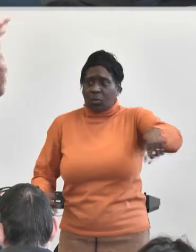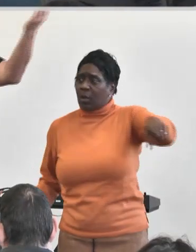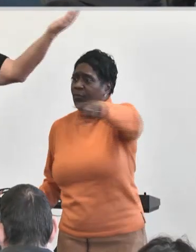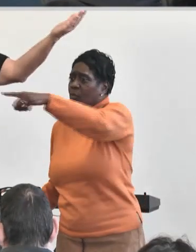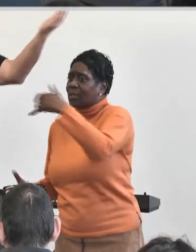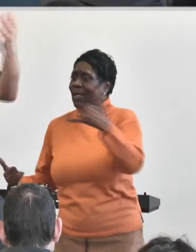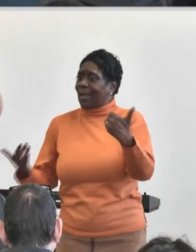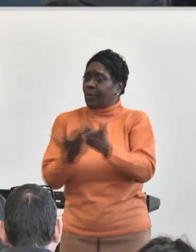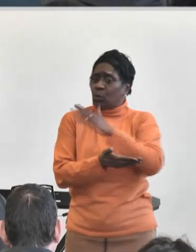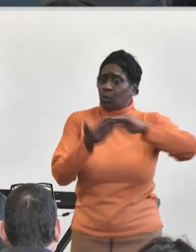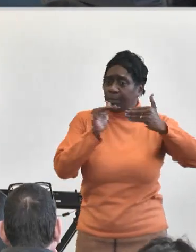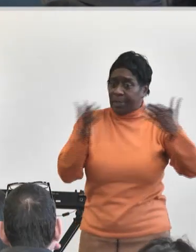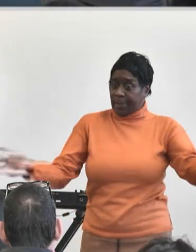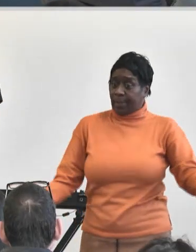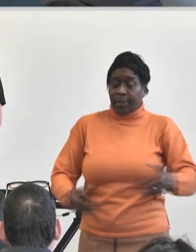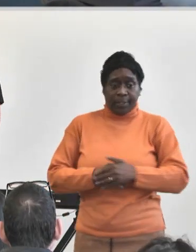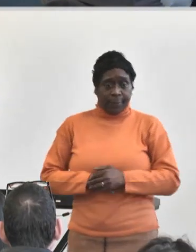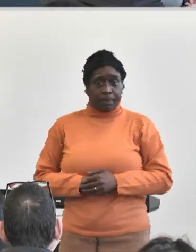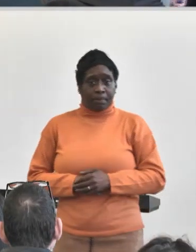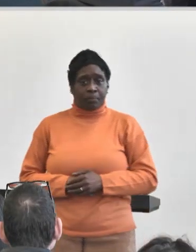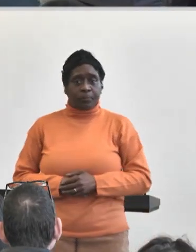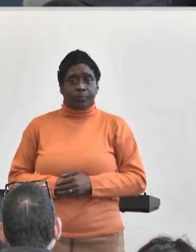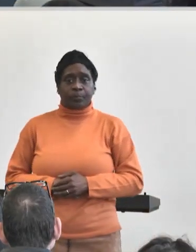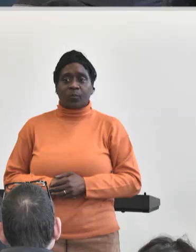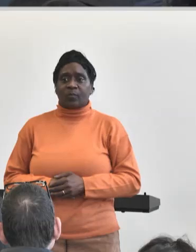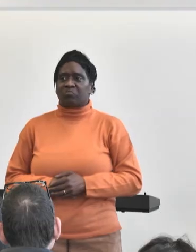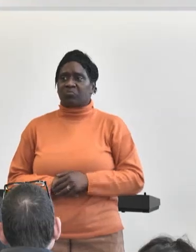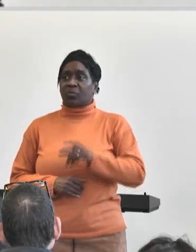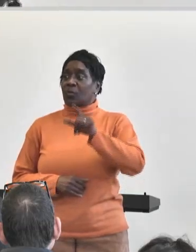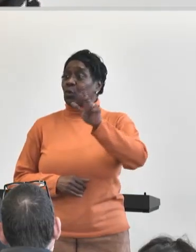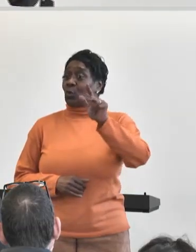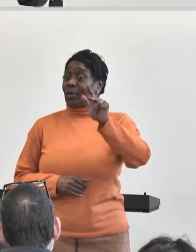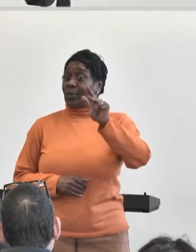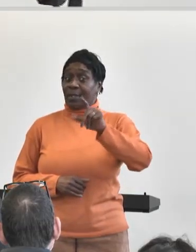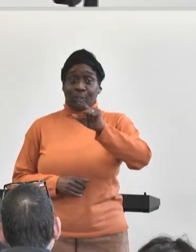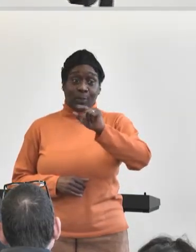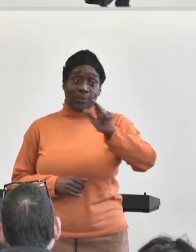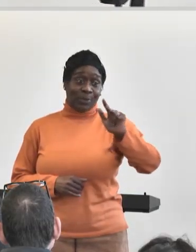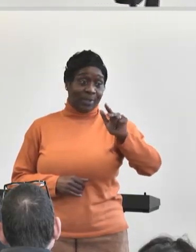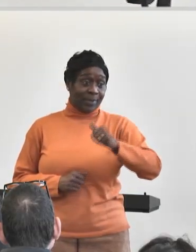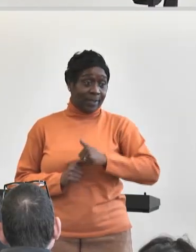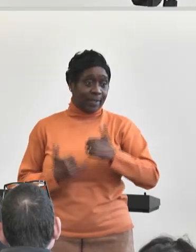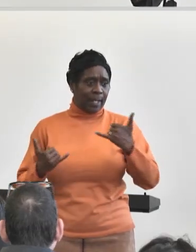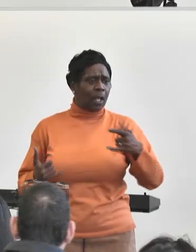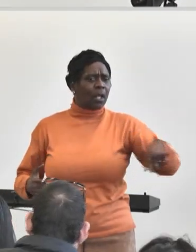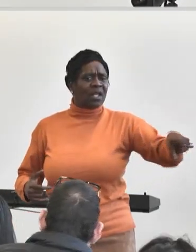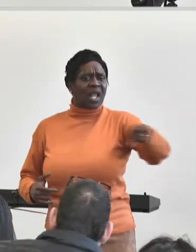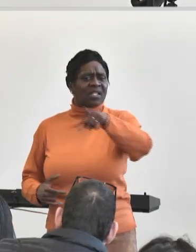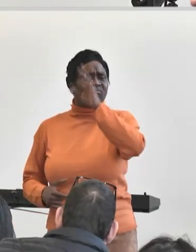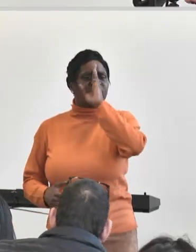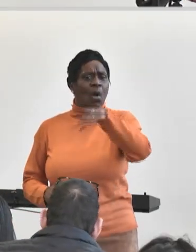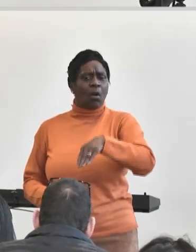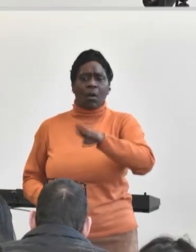todos in a new community, en esta nueva comunidad, and in 2023, y en 2023, let's have a boldness as